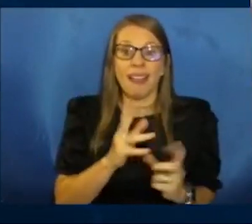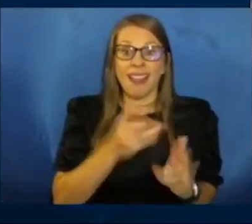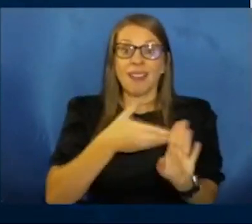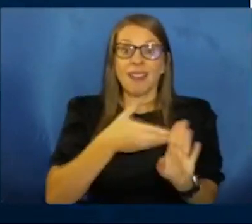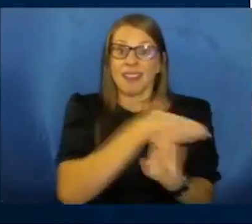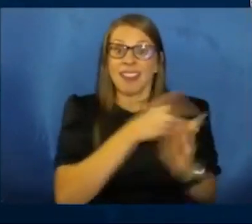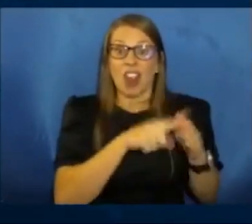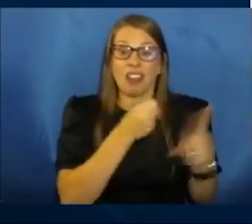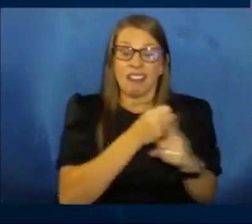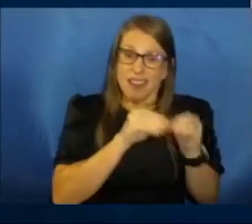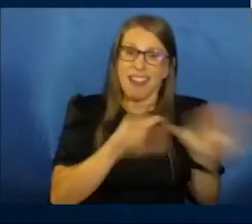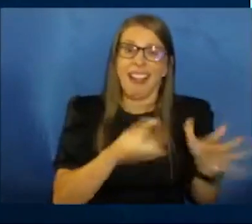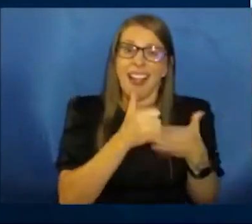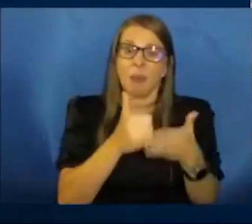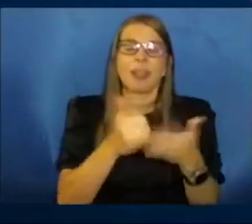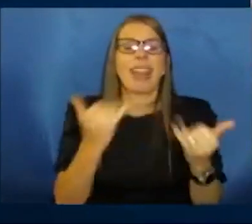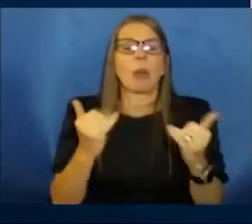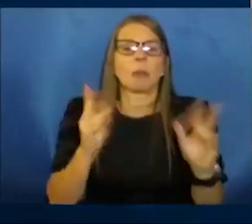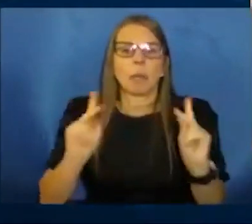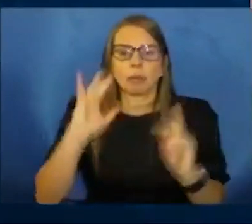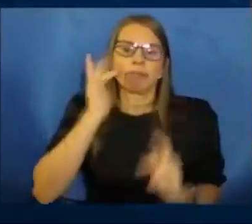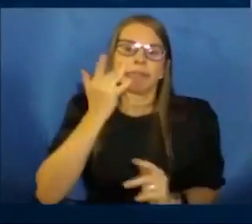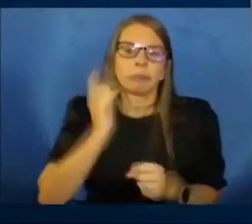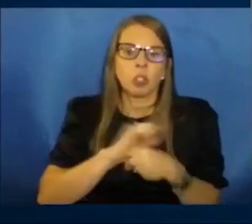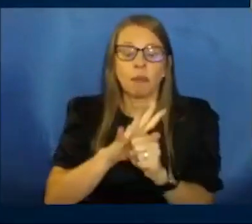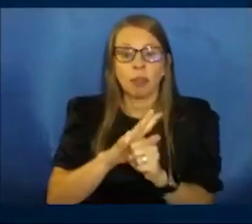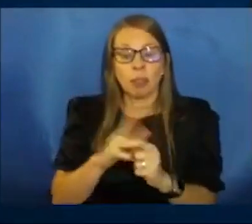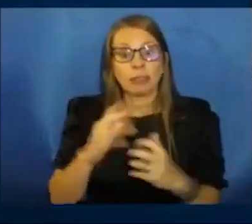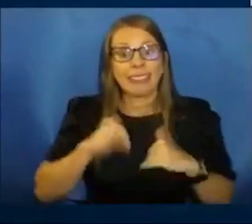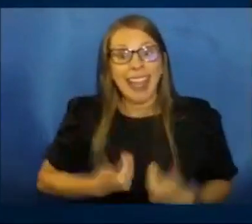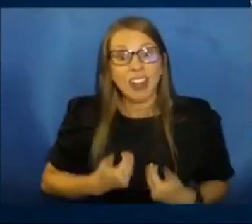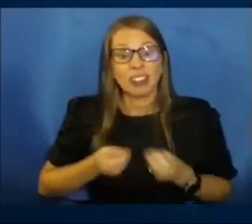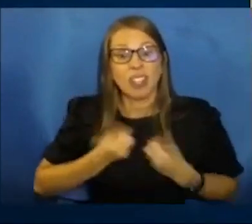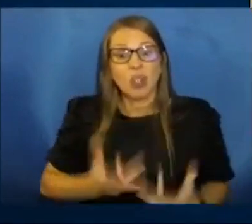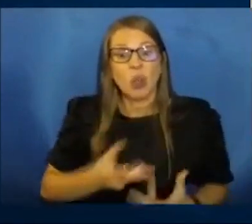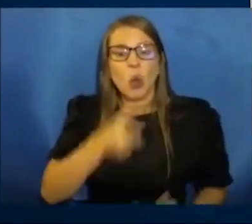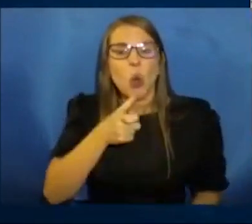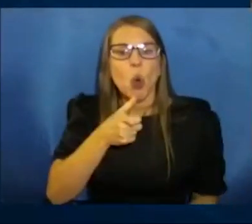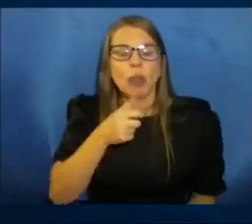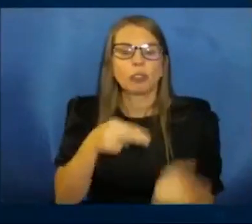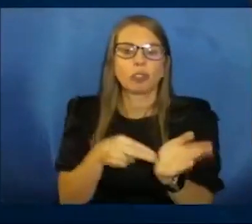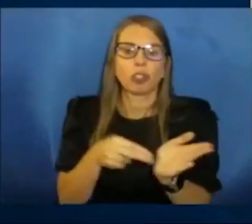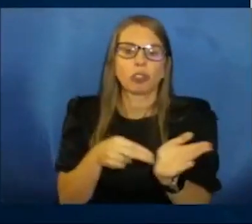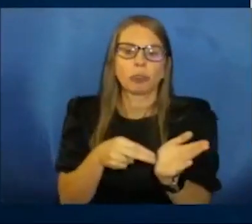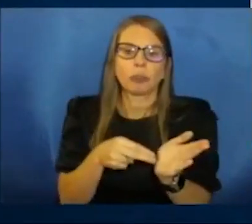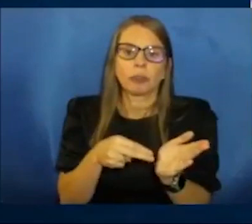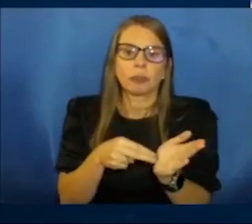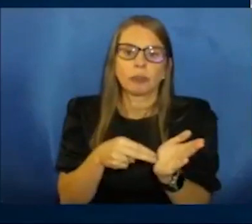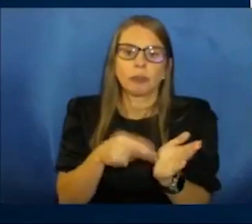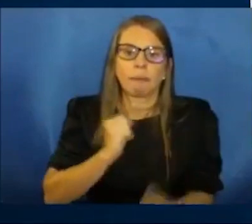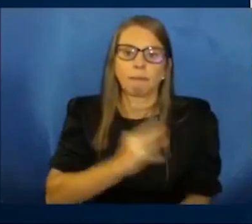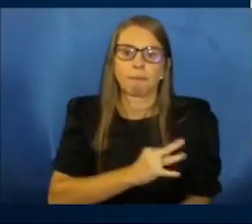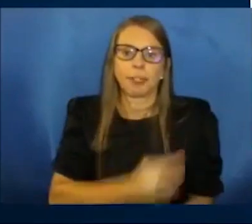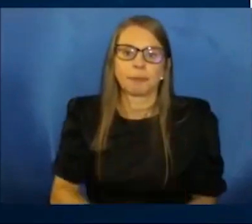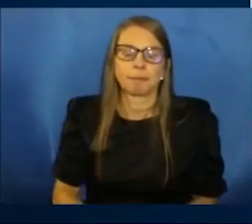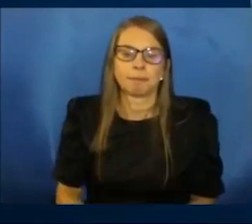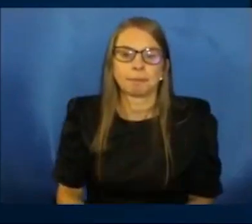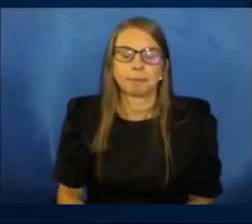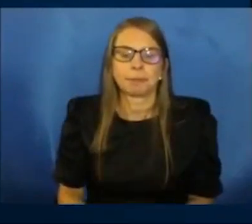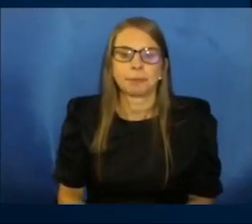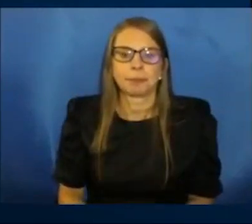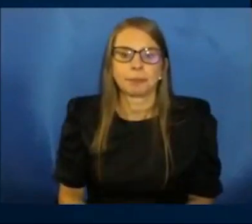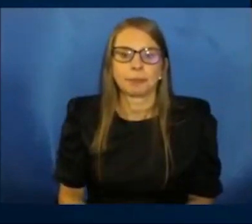anybody. I think we're in trouble. I said once before last fall that we were on fire, and I think we're on fire again. And I think the problem is that we don't have enough people